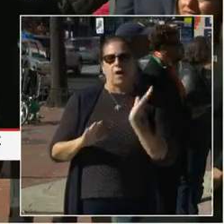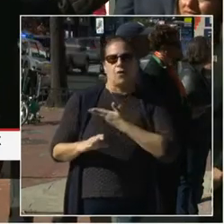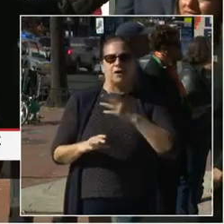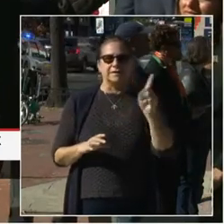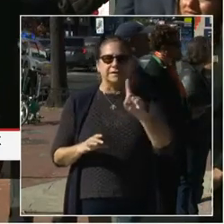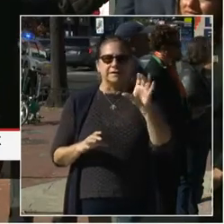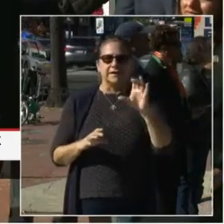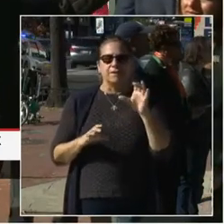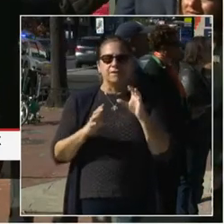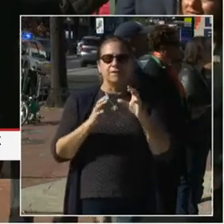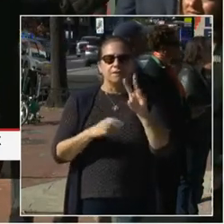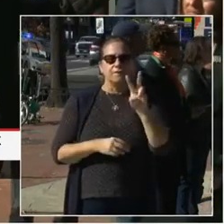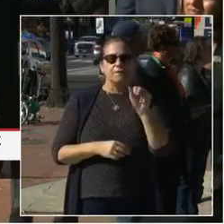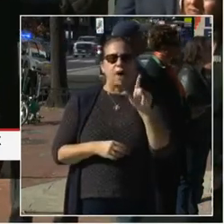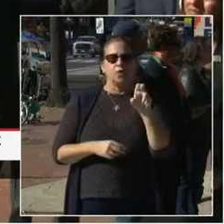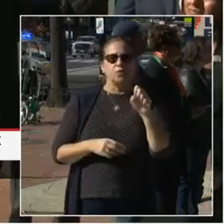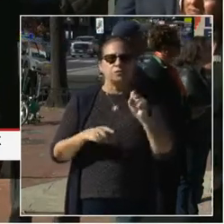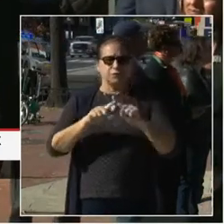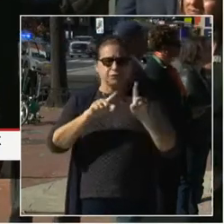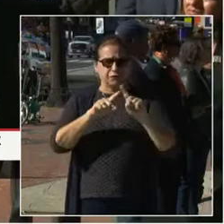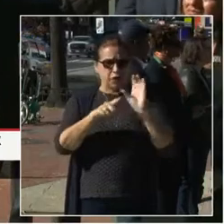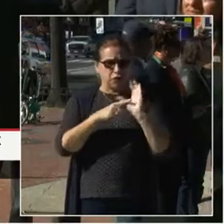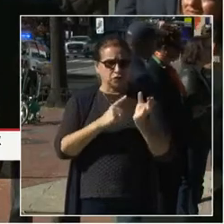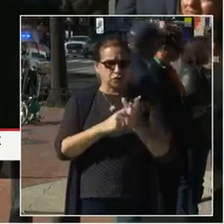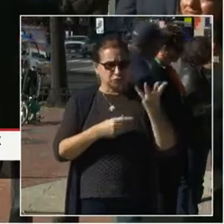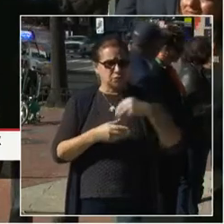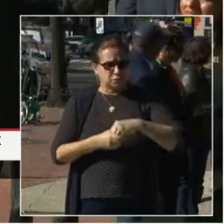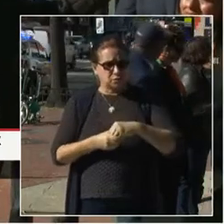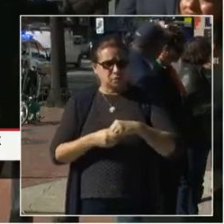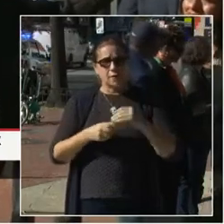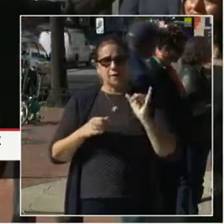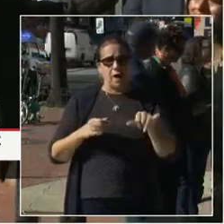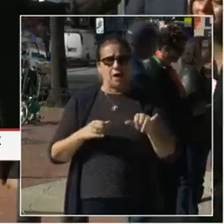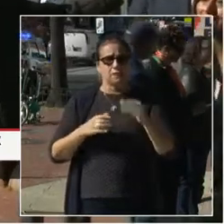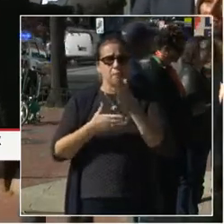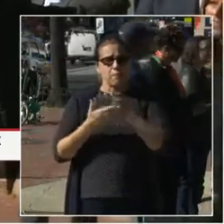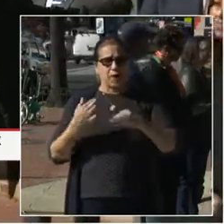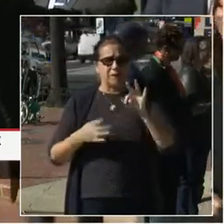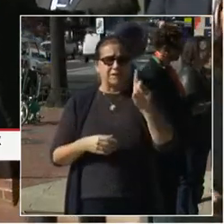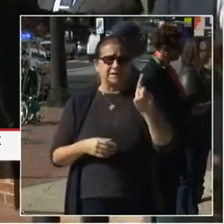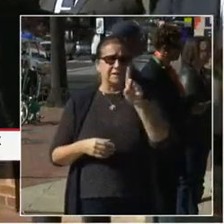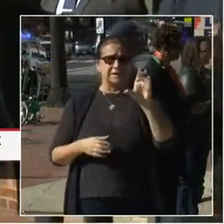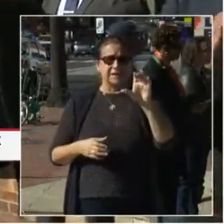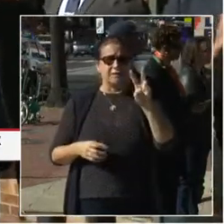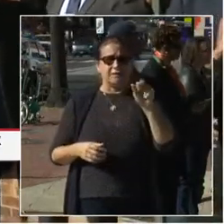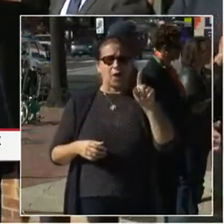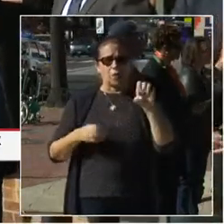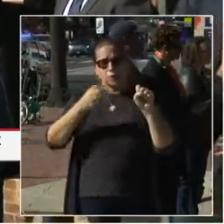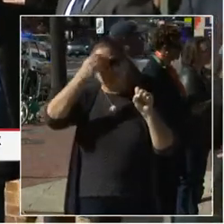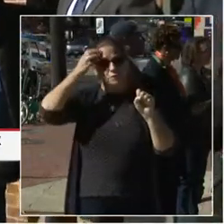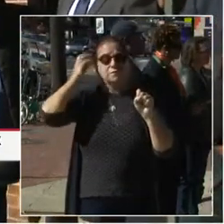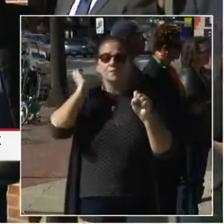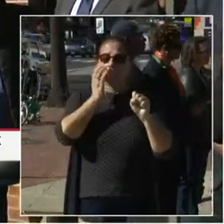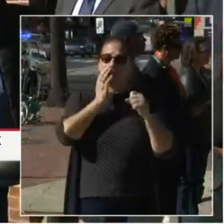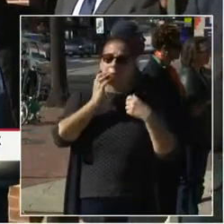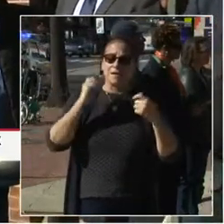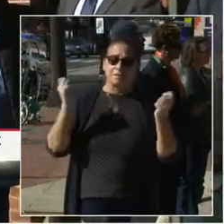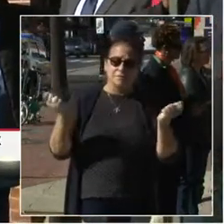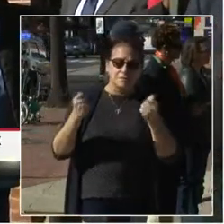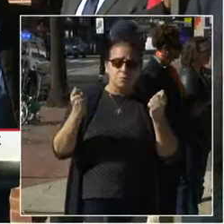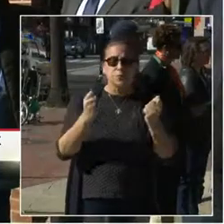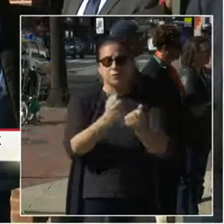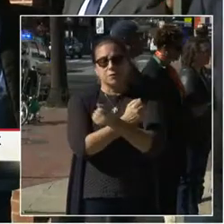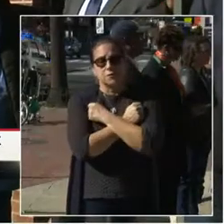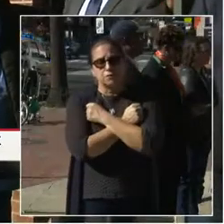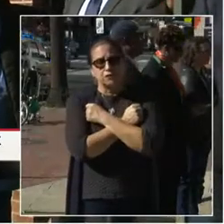Your mom taught in D.C. for over 20 years, and I know that she instilled that love in you. Fish Scale